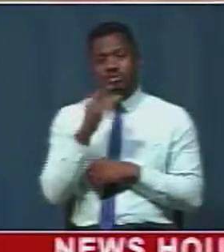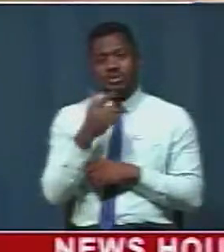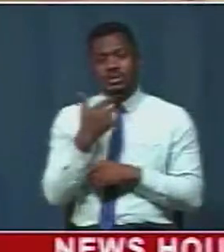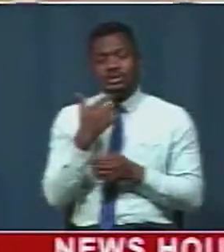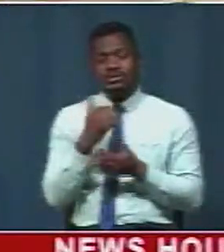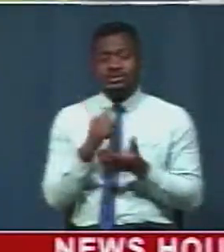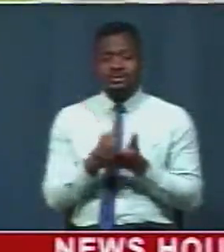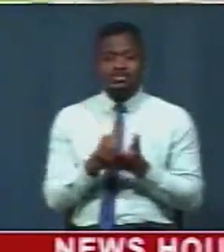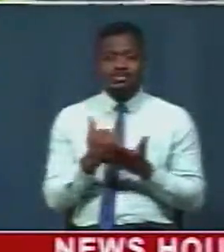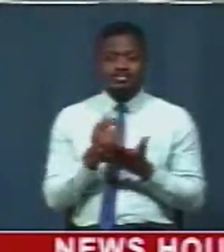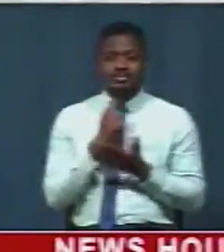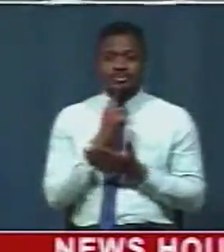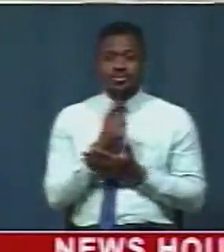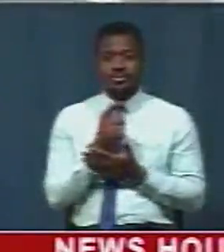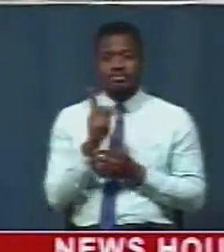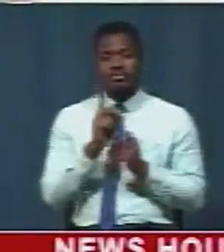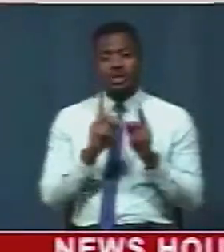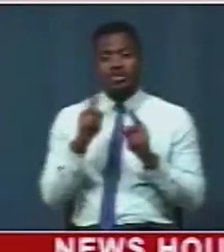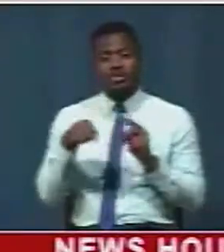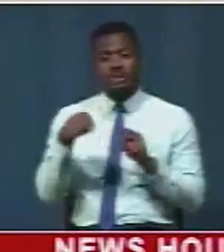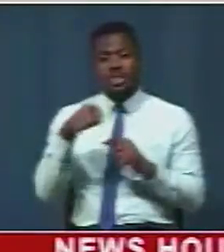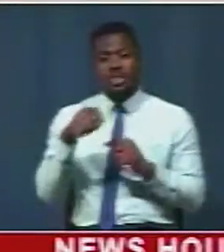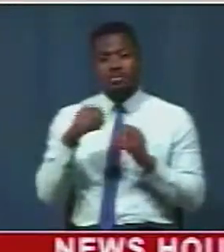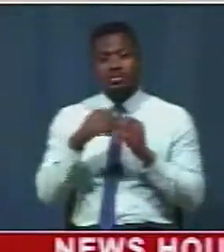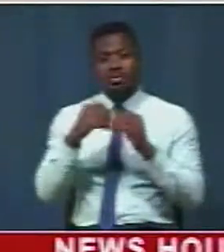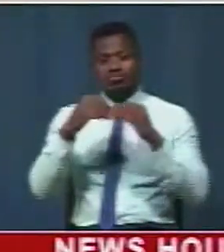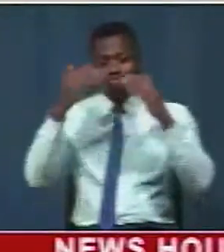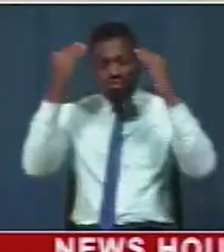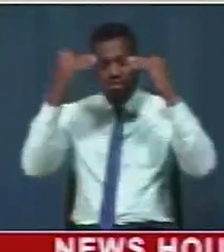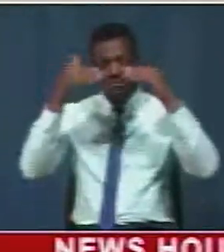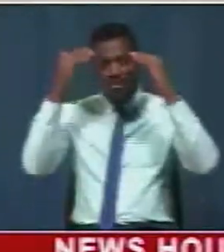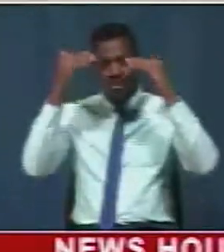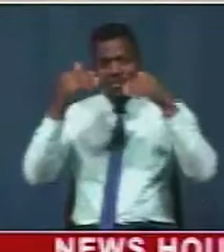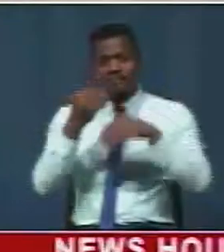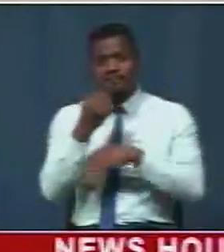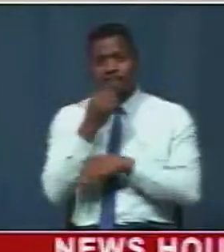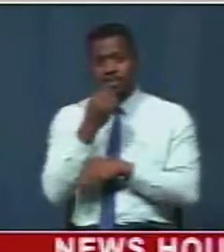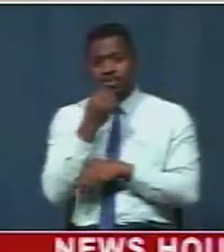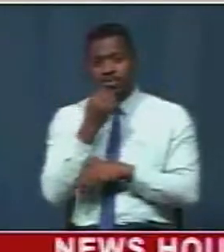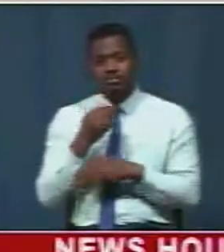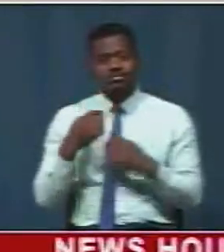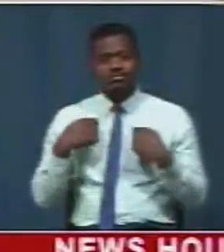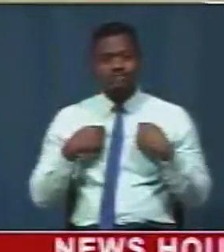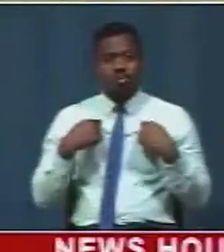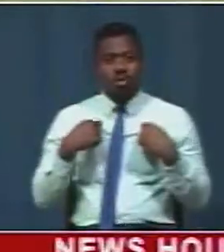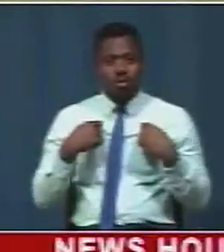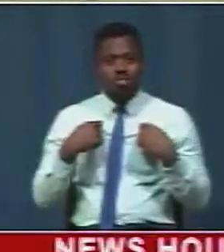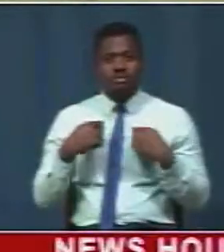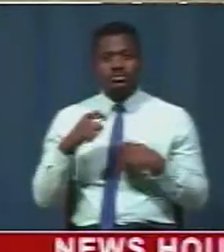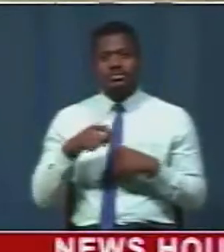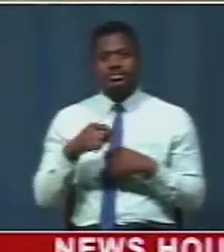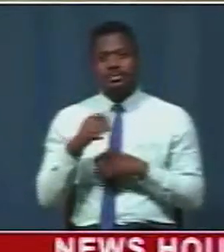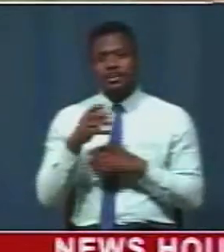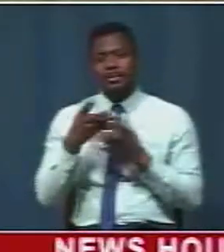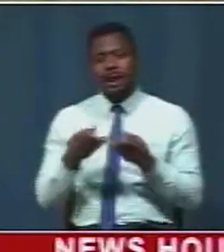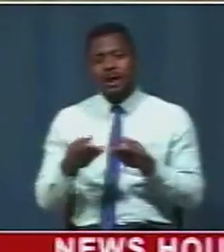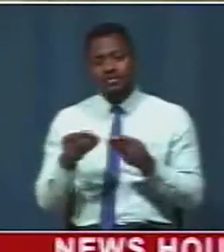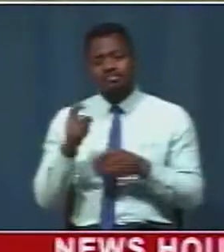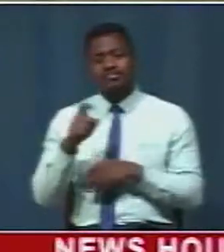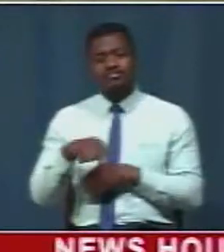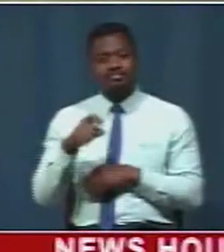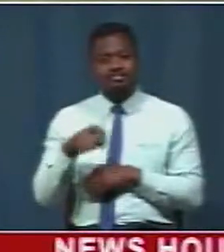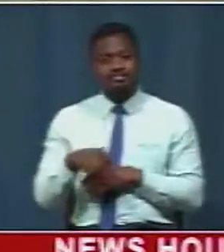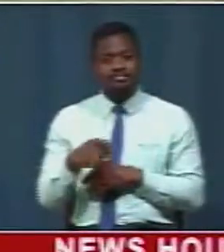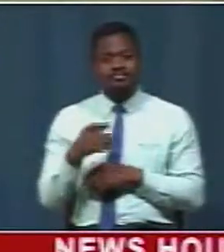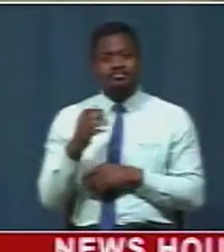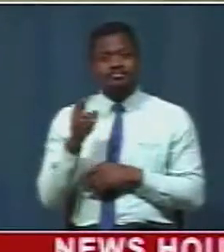Alariba Abudu, said the people need roofing sheets, food and clothing. We need mattresses, we